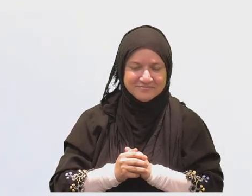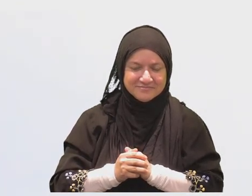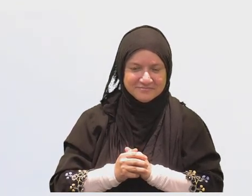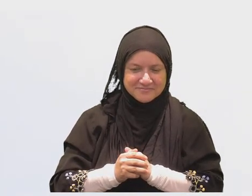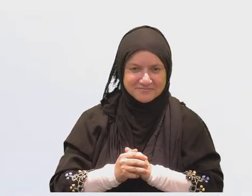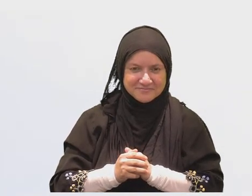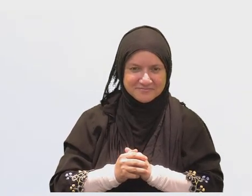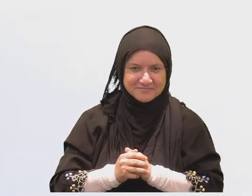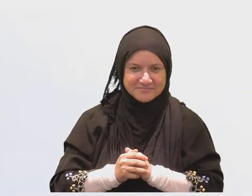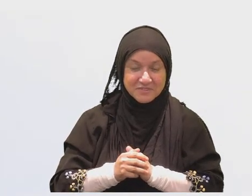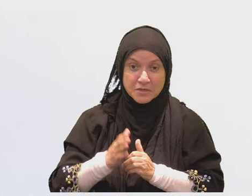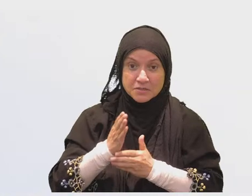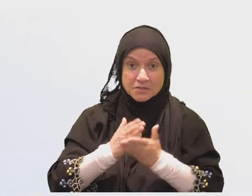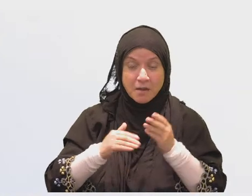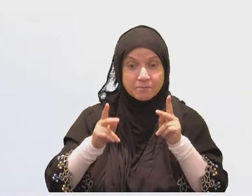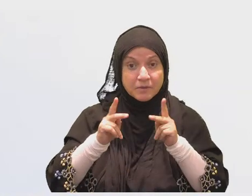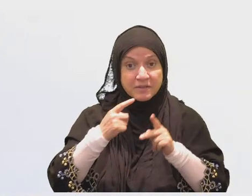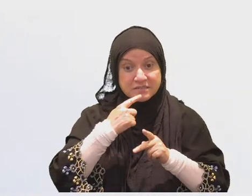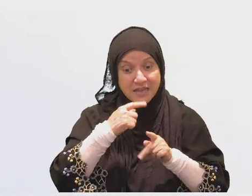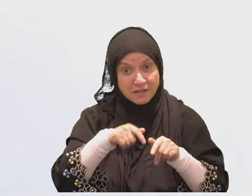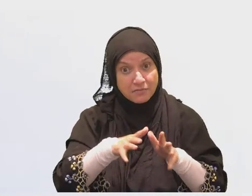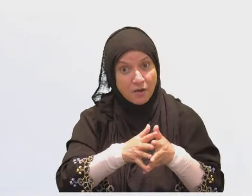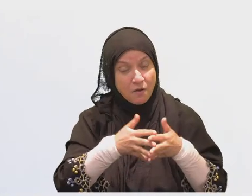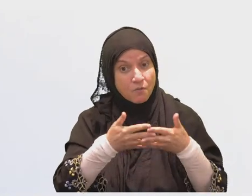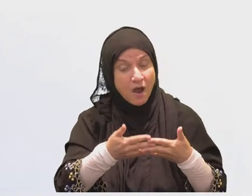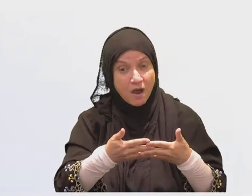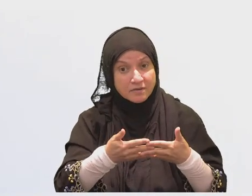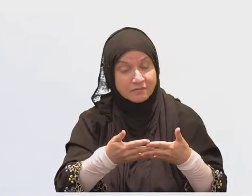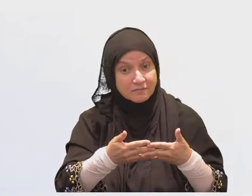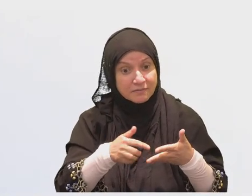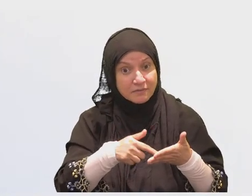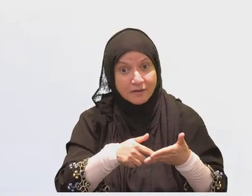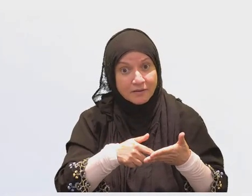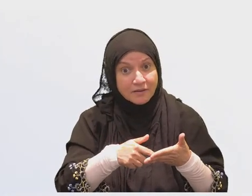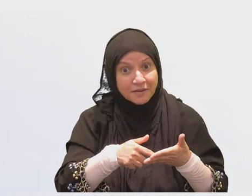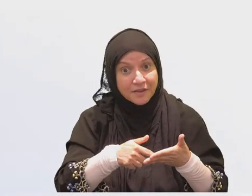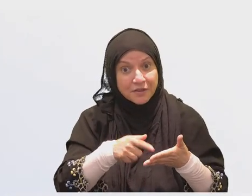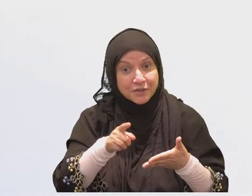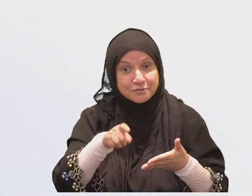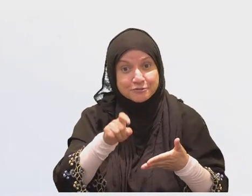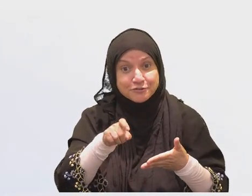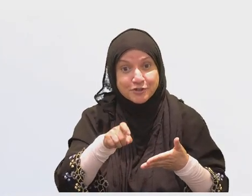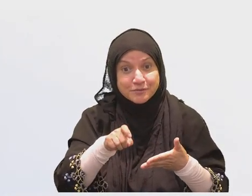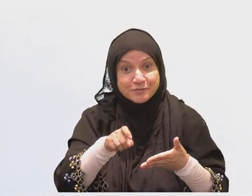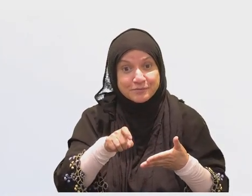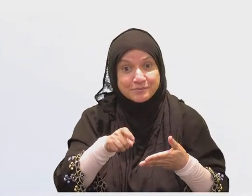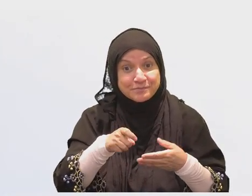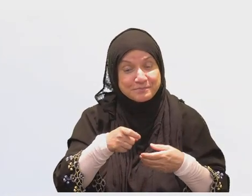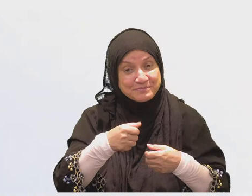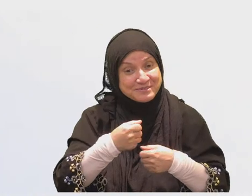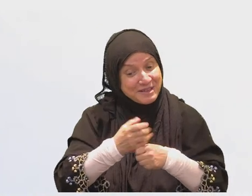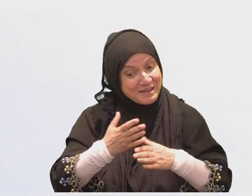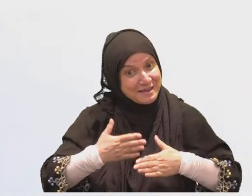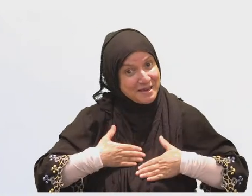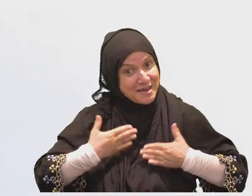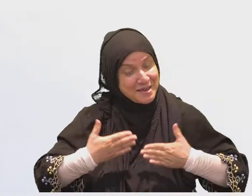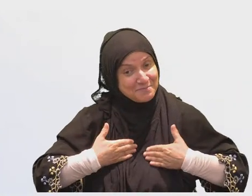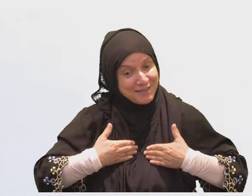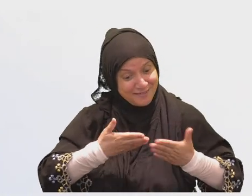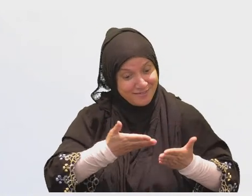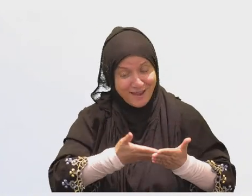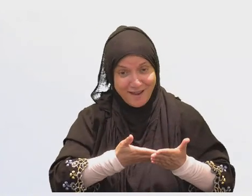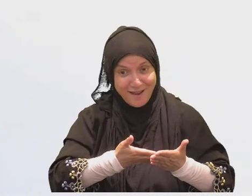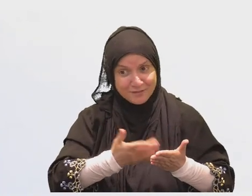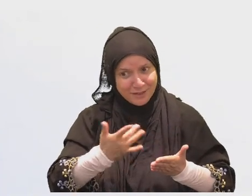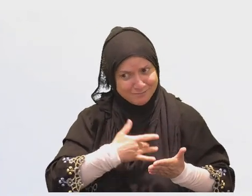Islam, let them rejoice. It's better than anything they can gather from the world. Dear brothers and sisters,